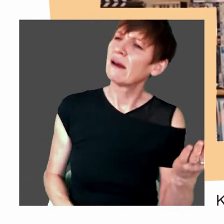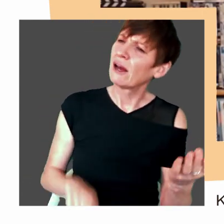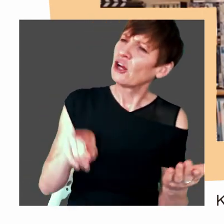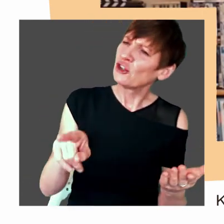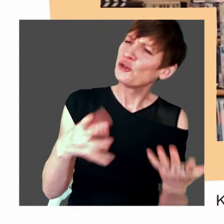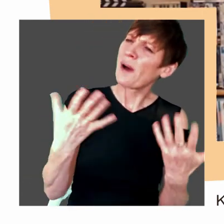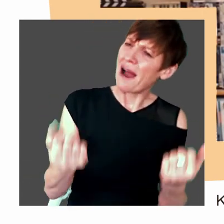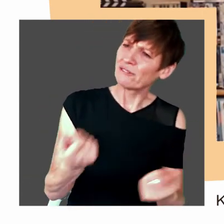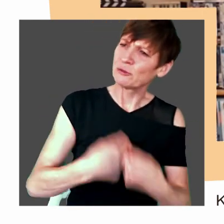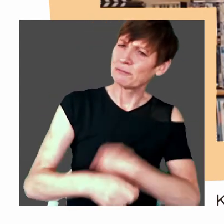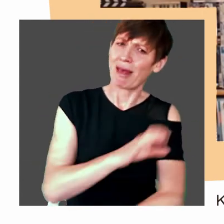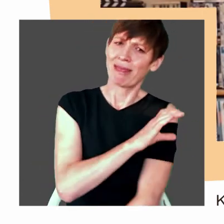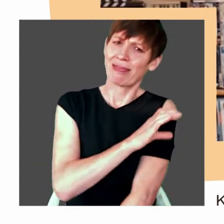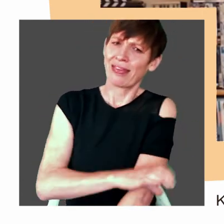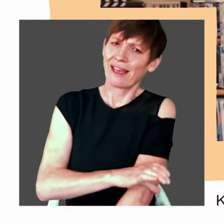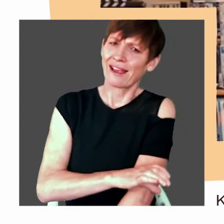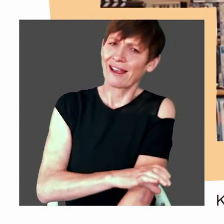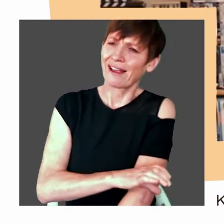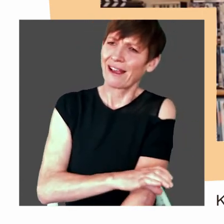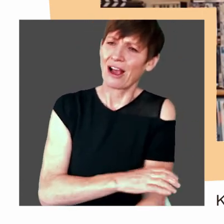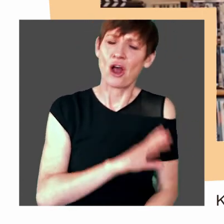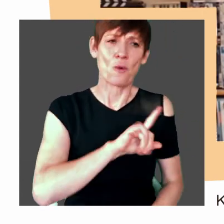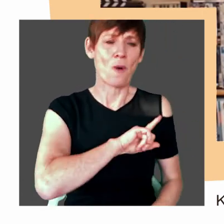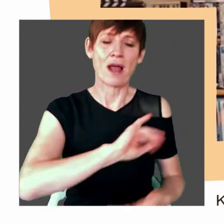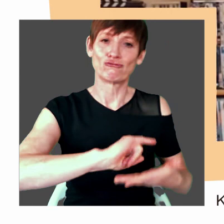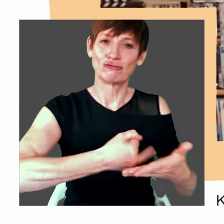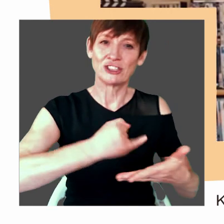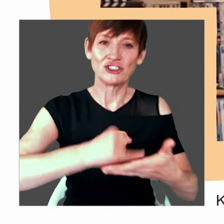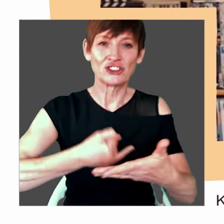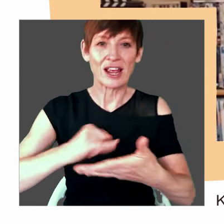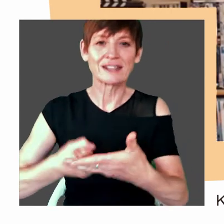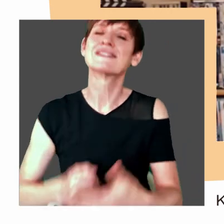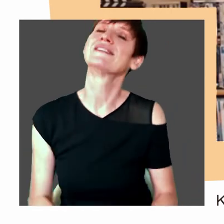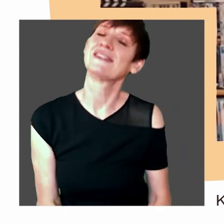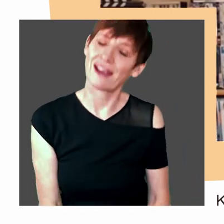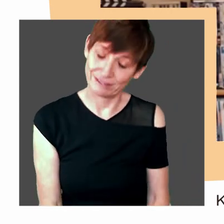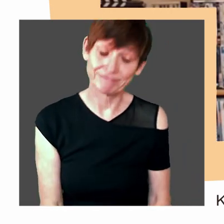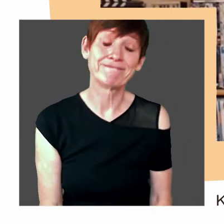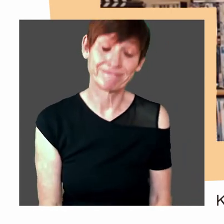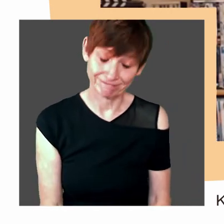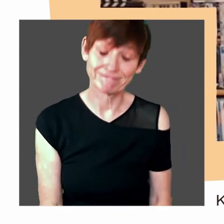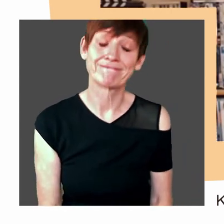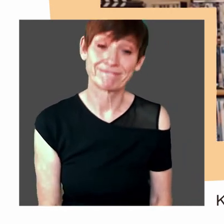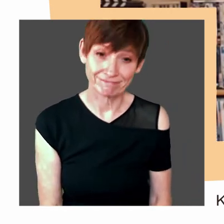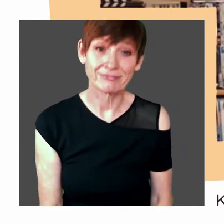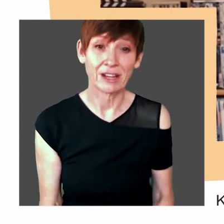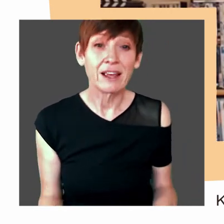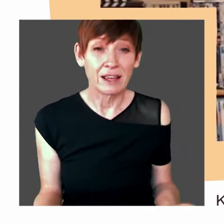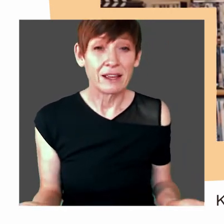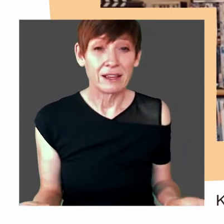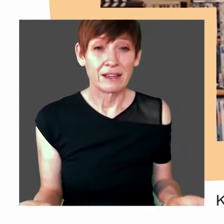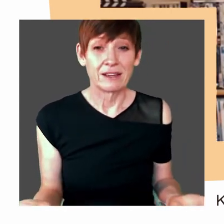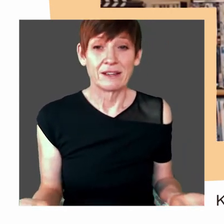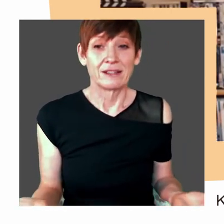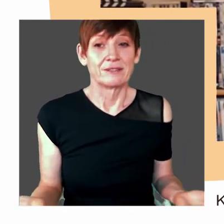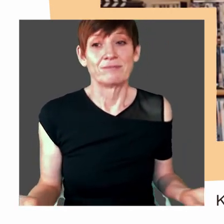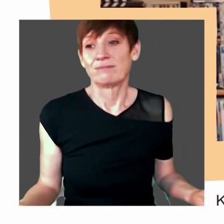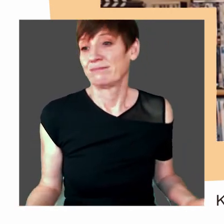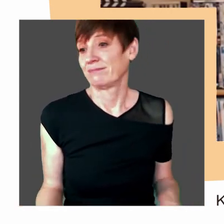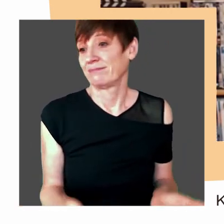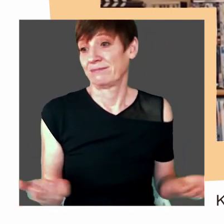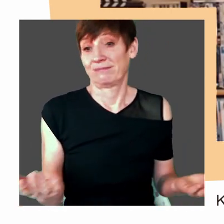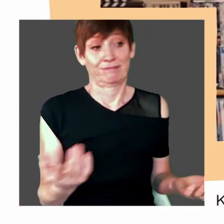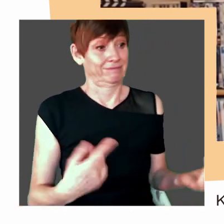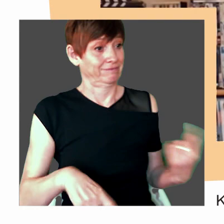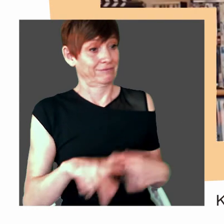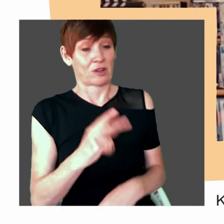thick skin? Yes, to deal exactly. with a lot of rejection. Yeah, exactly. Yeah, this is the, you have to, being an